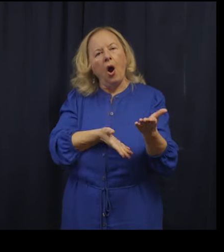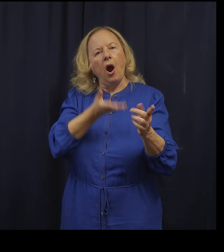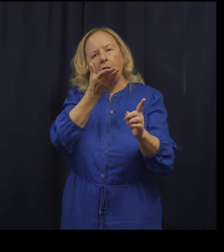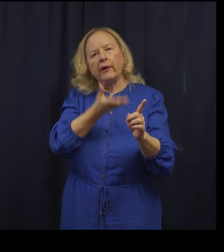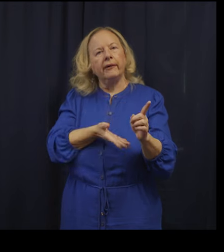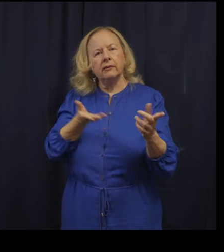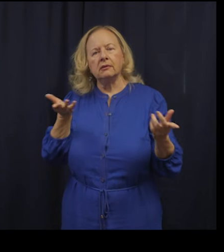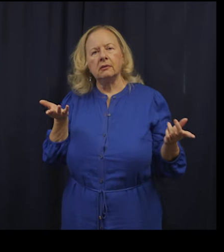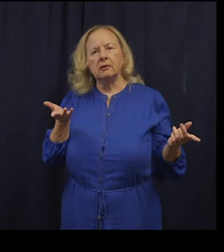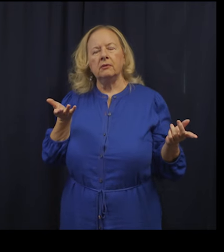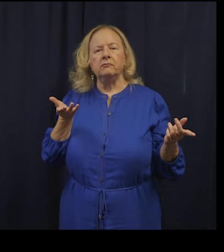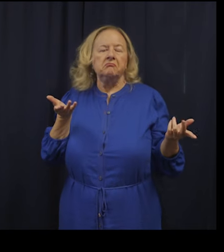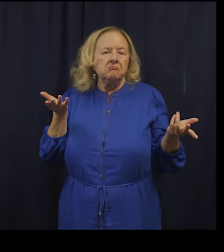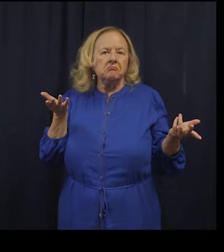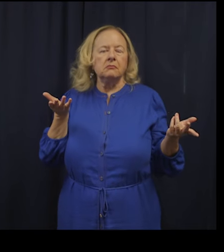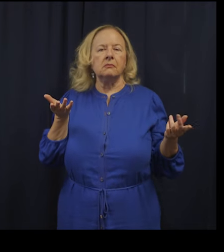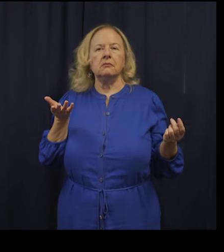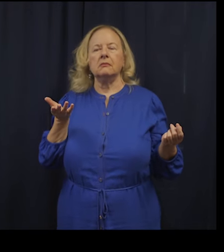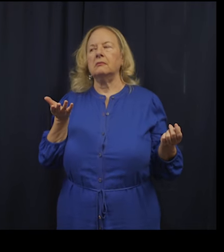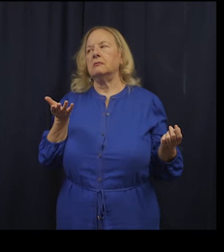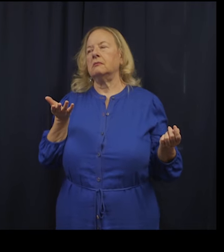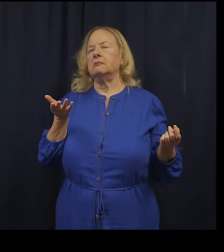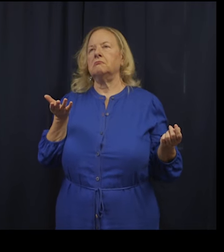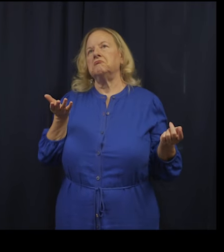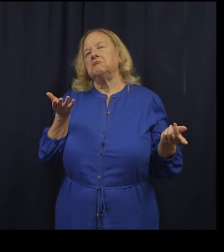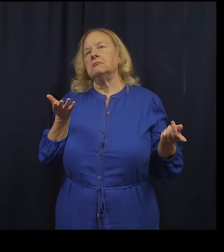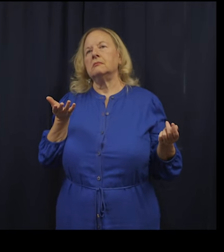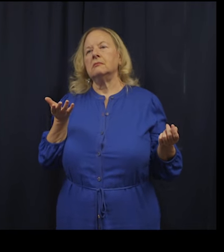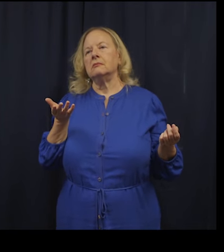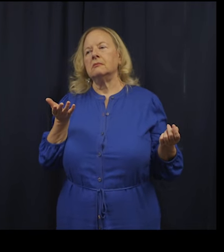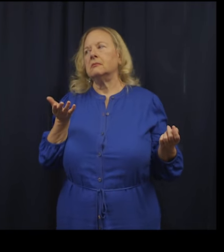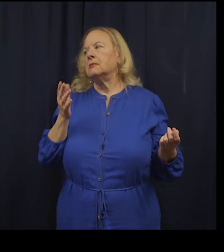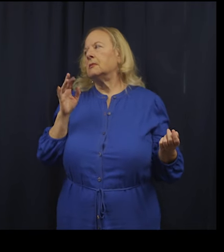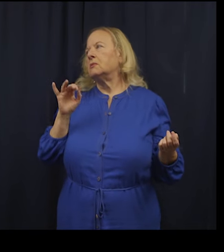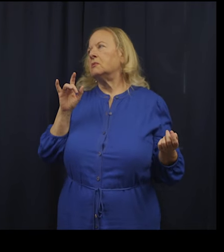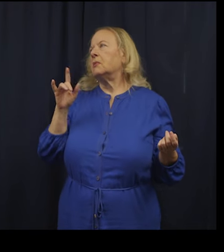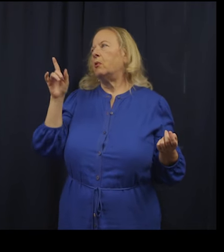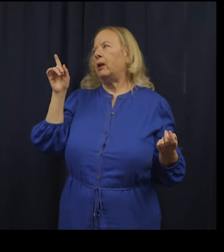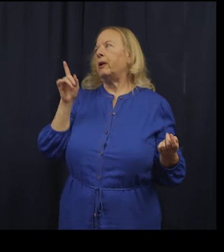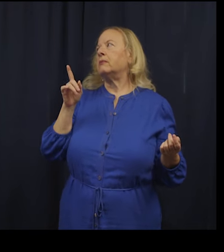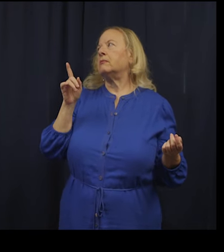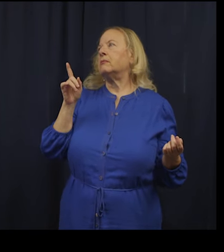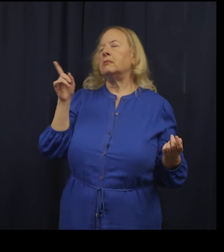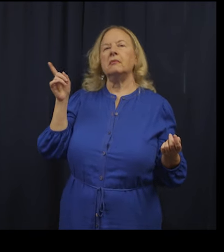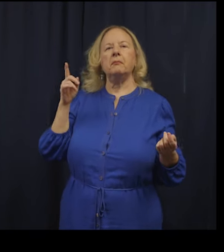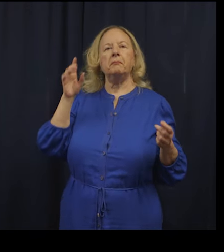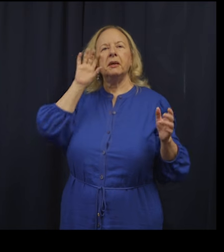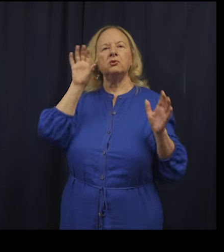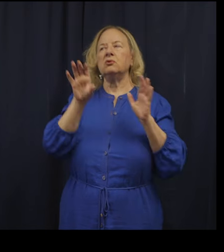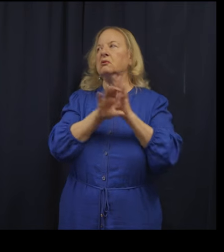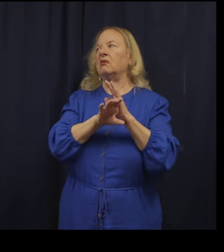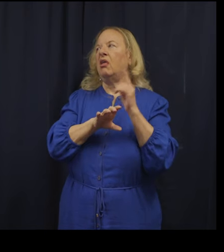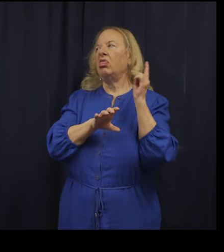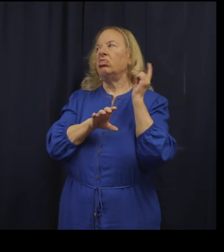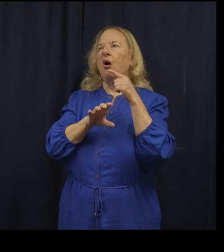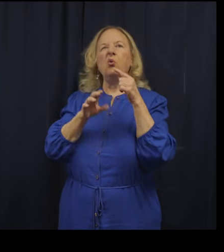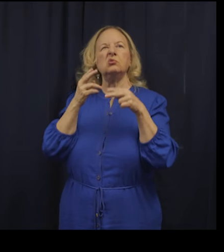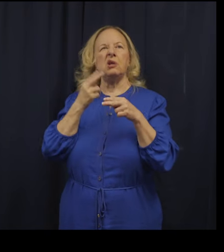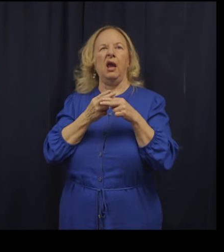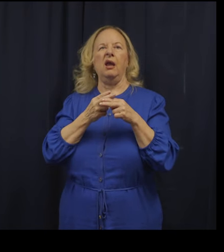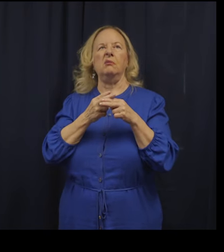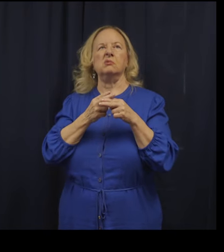are. So, oh, it's not going to work, Jill. Oh, wait, here it is. How would you like to have one of these